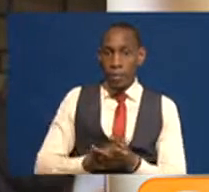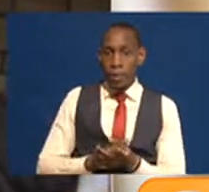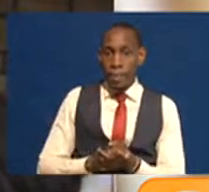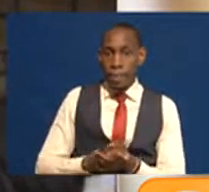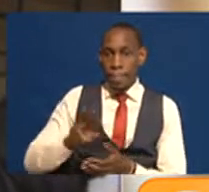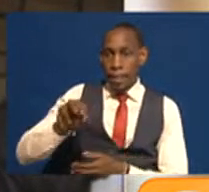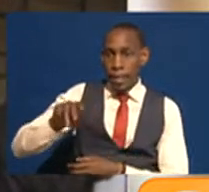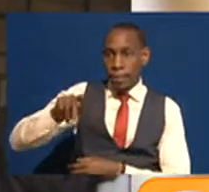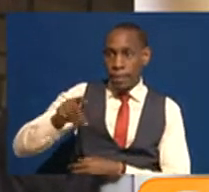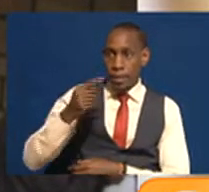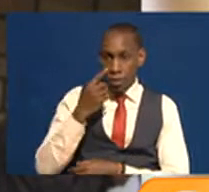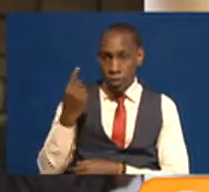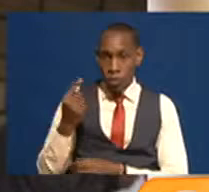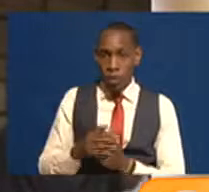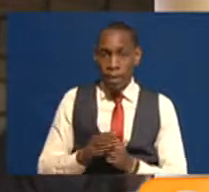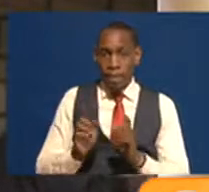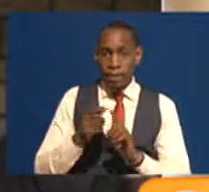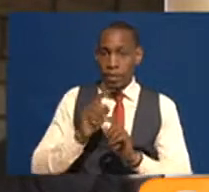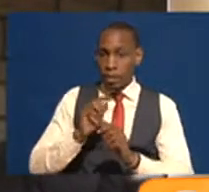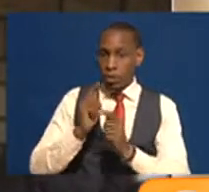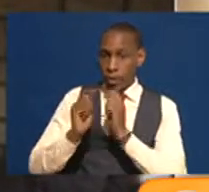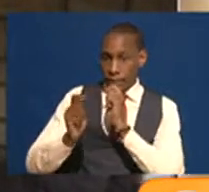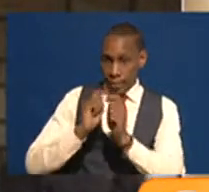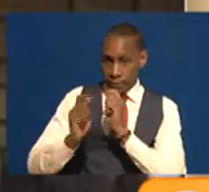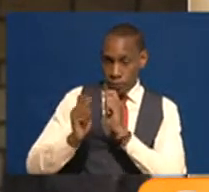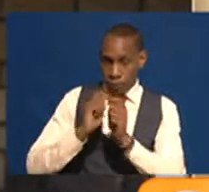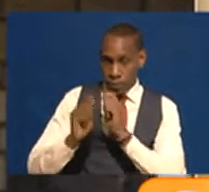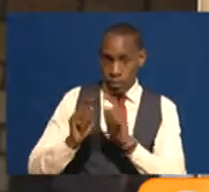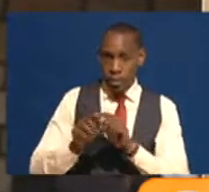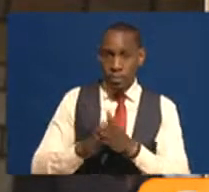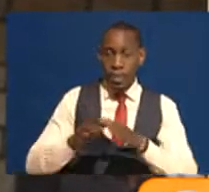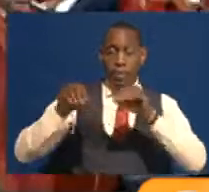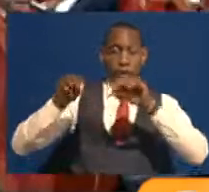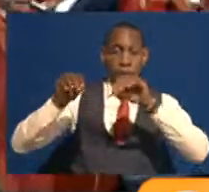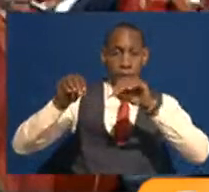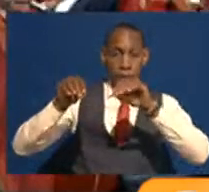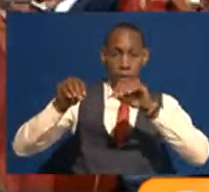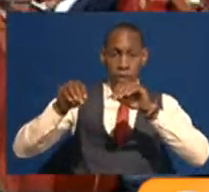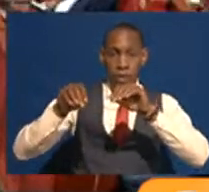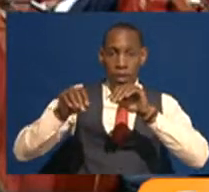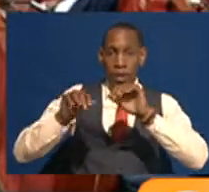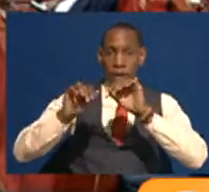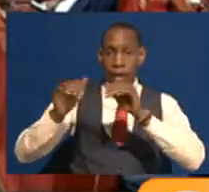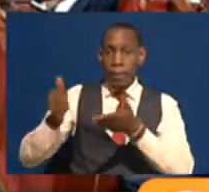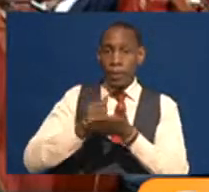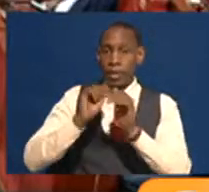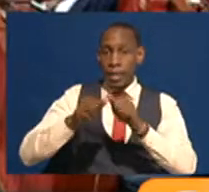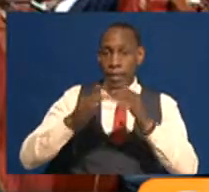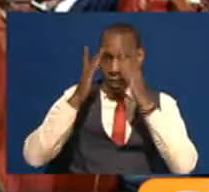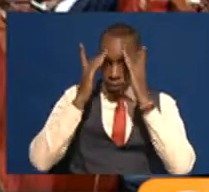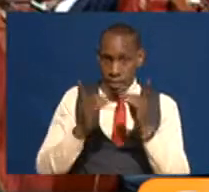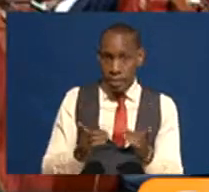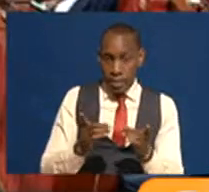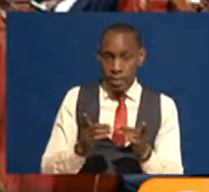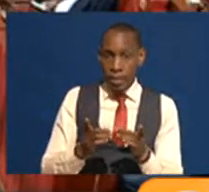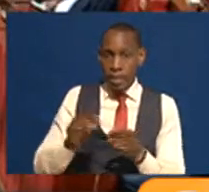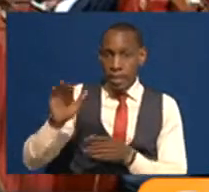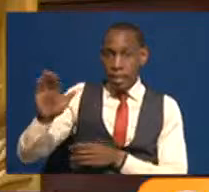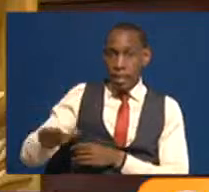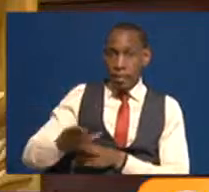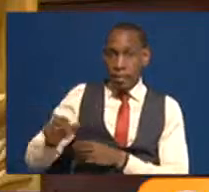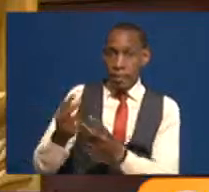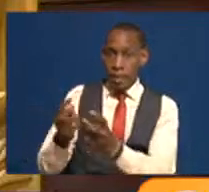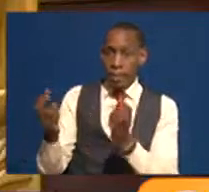Masaba lawmaker will have to be vetted and his suitability for appointment determined by the House